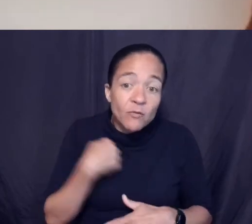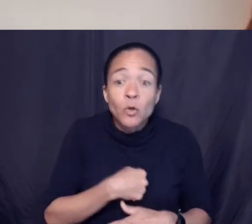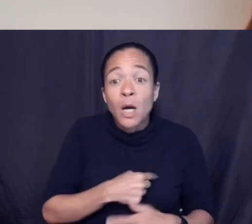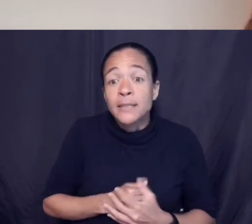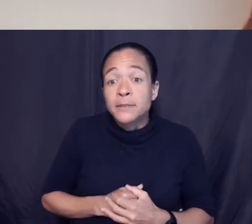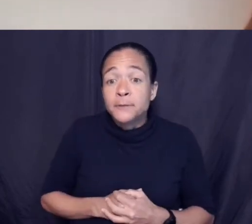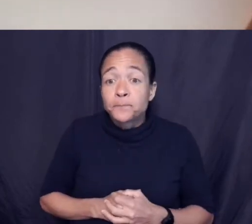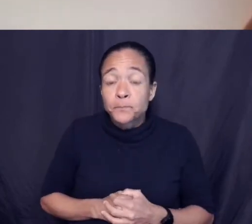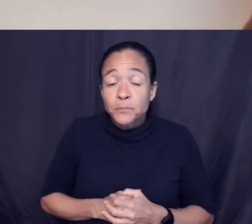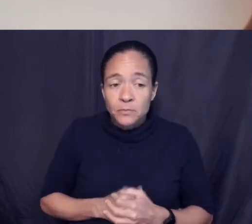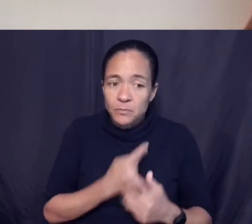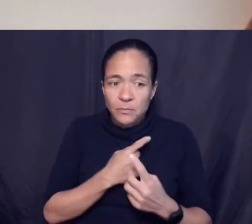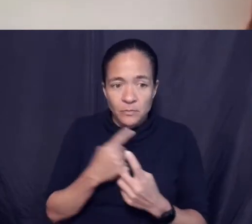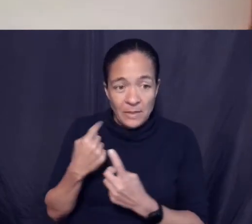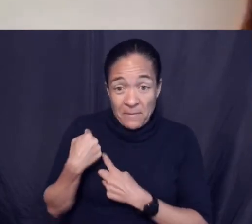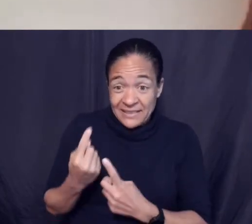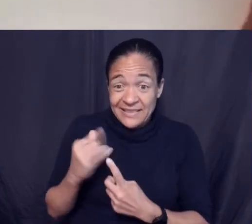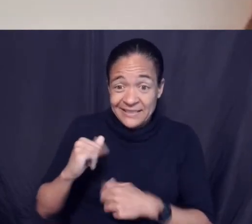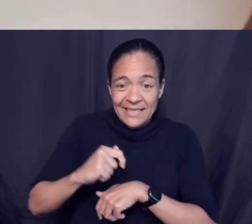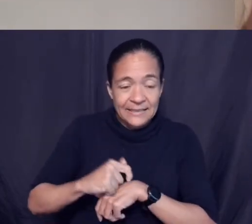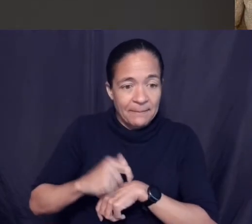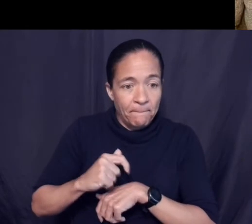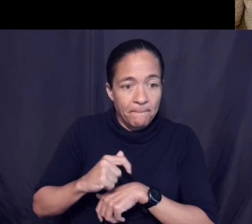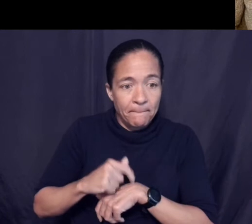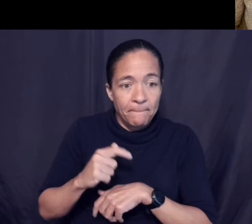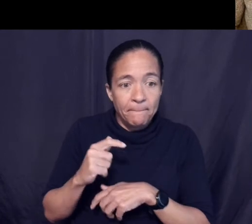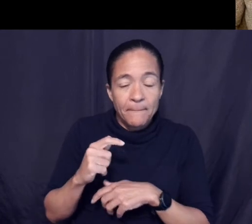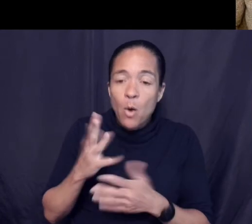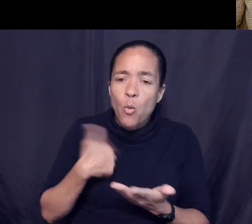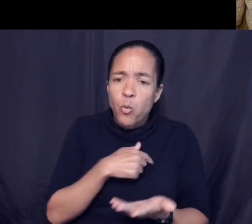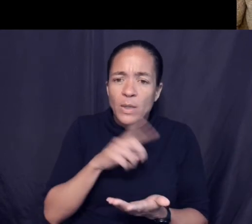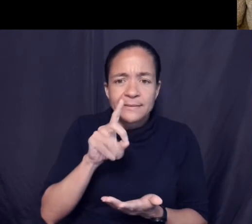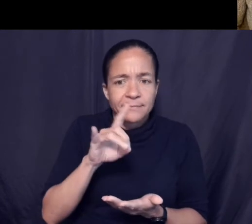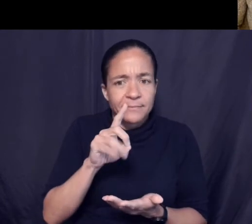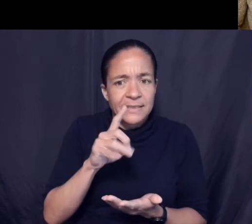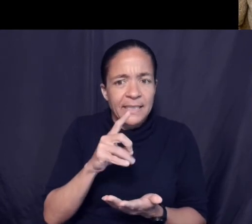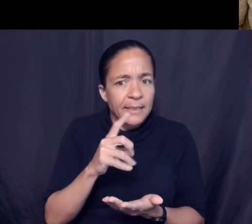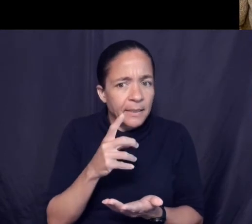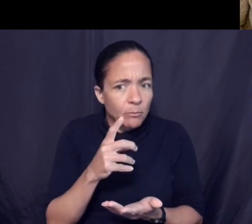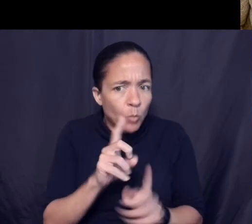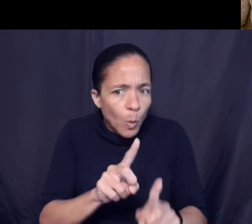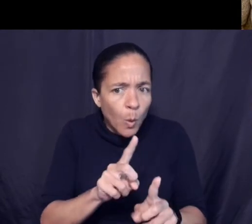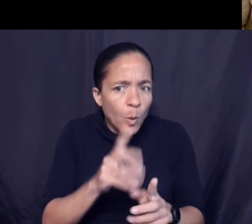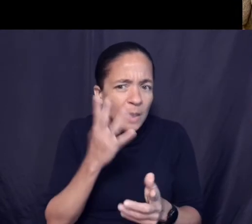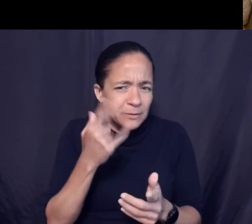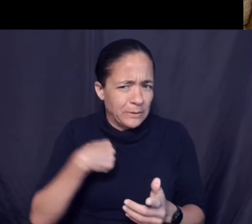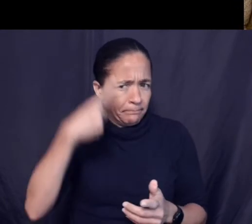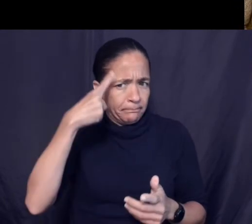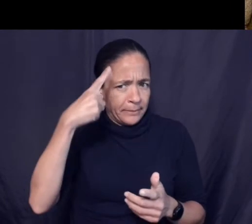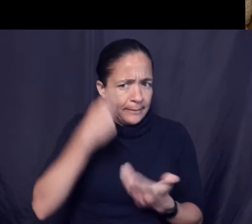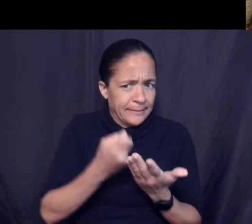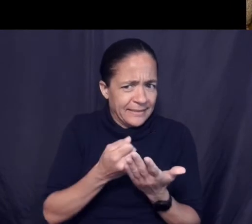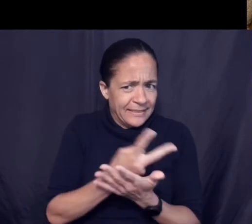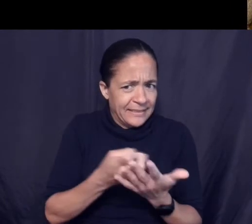all of that out. And since that time, we did find out, we actually went in because we thought he might be having